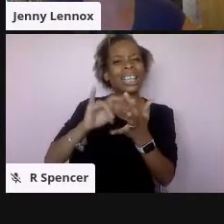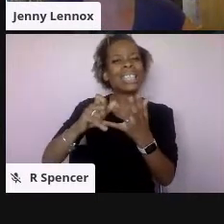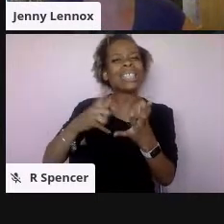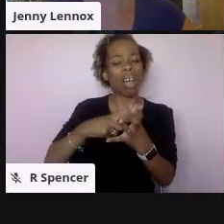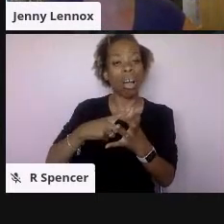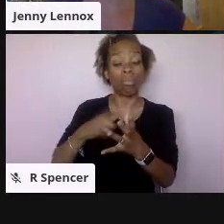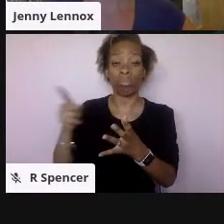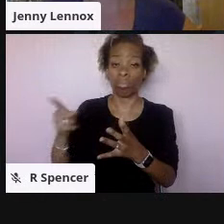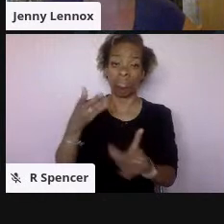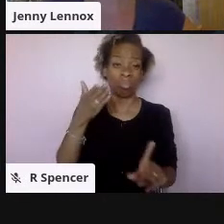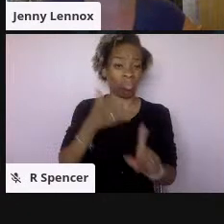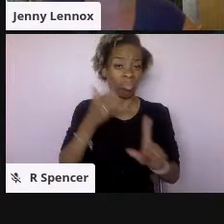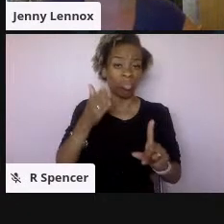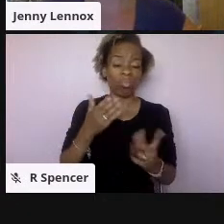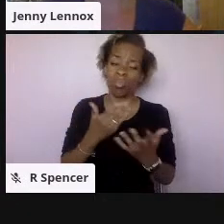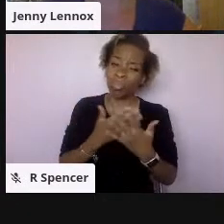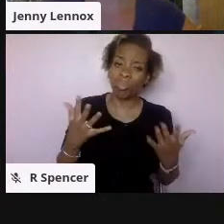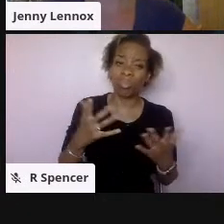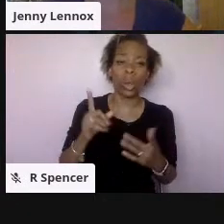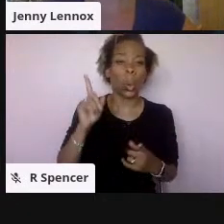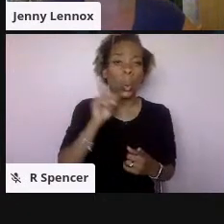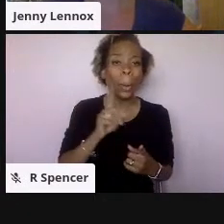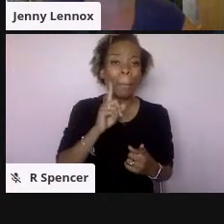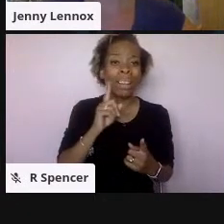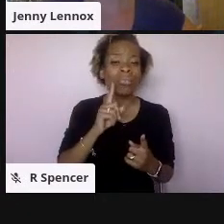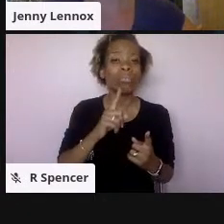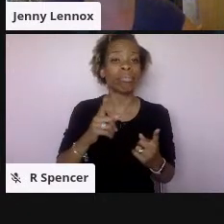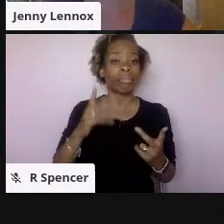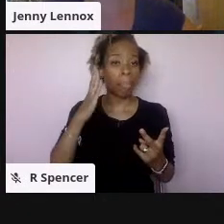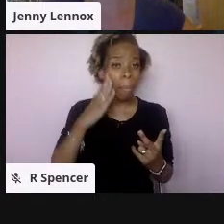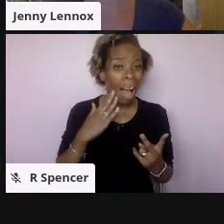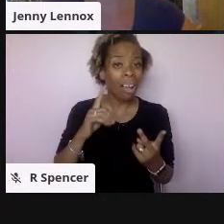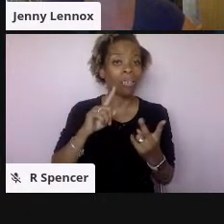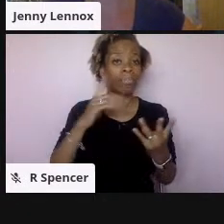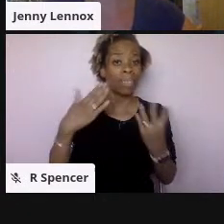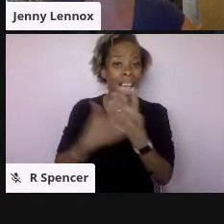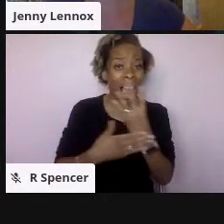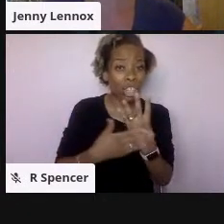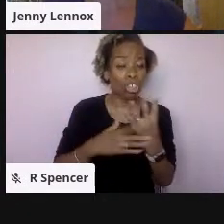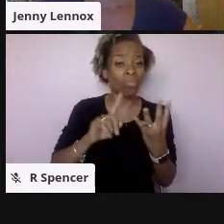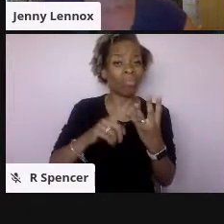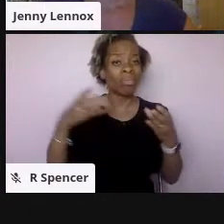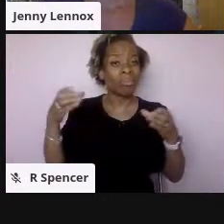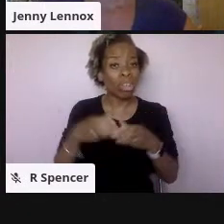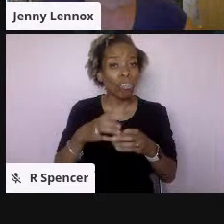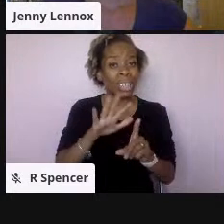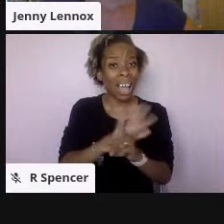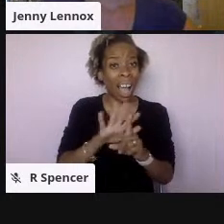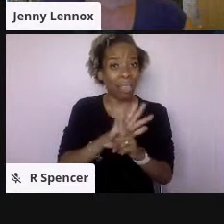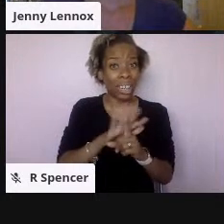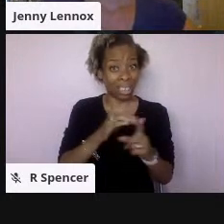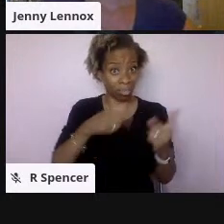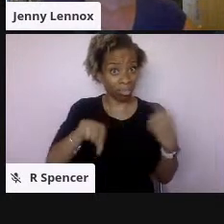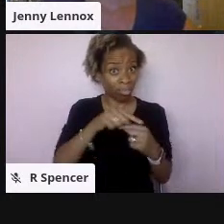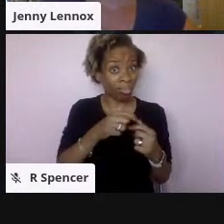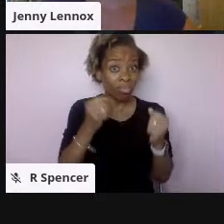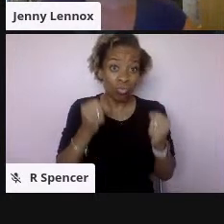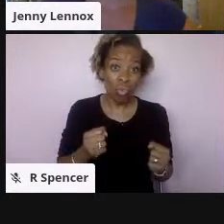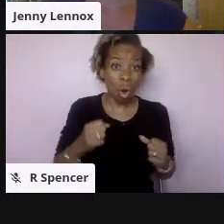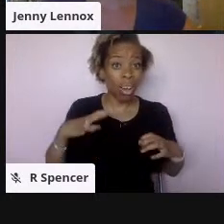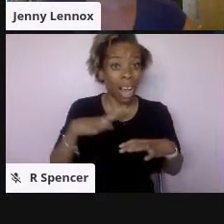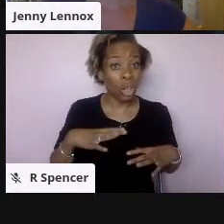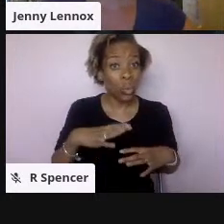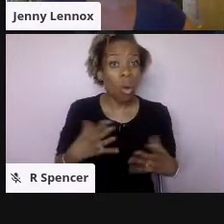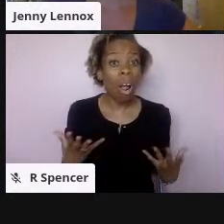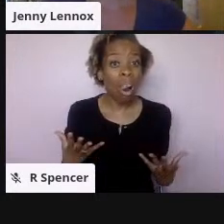women and Black, Asian and minority ethnic staff are represented in the casualised group of staff. And in fact, I think we've put some figures out